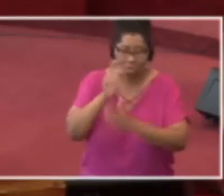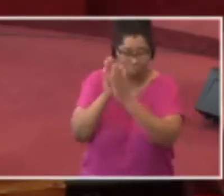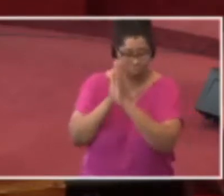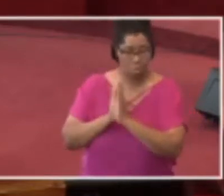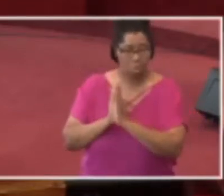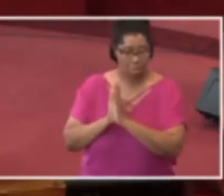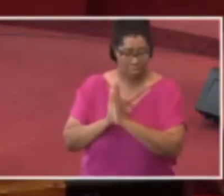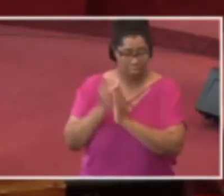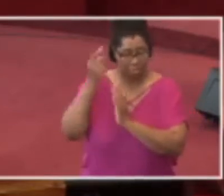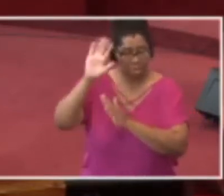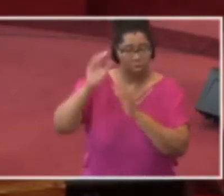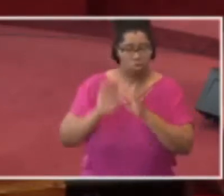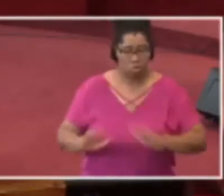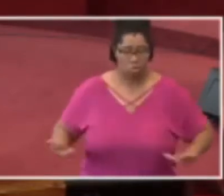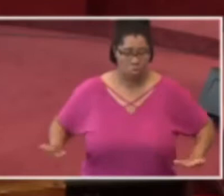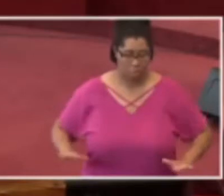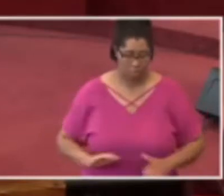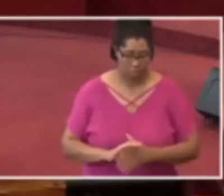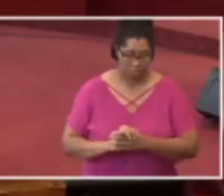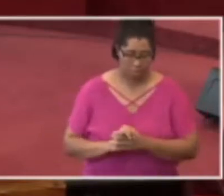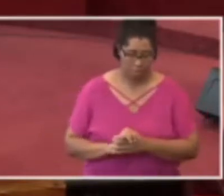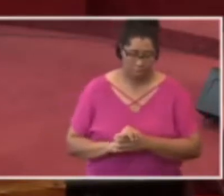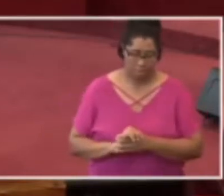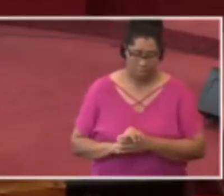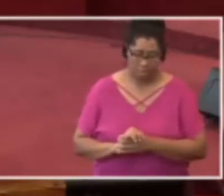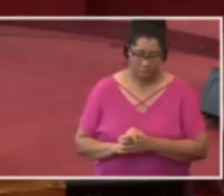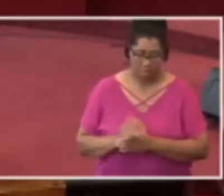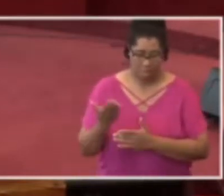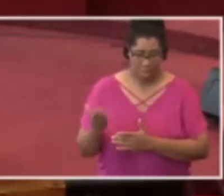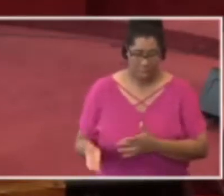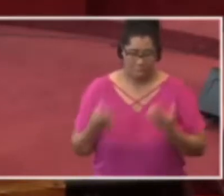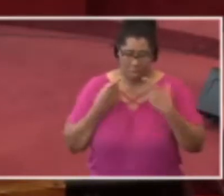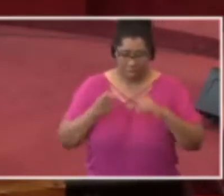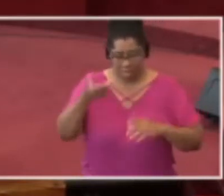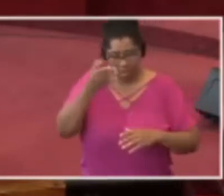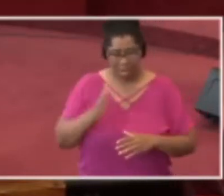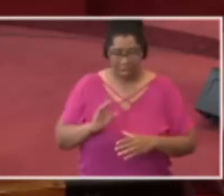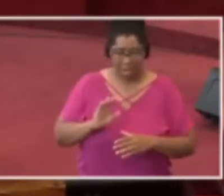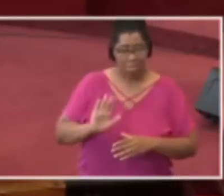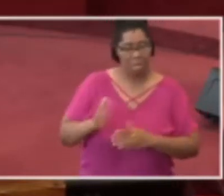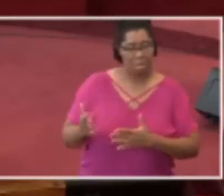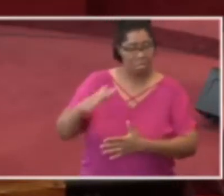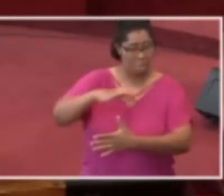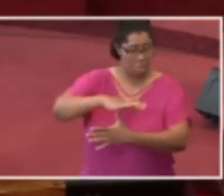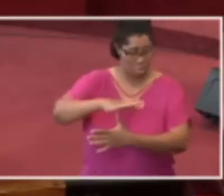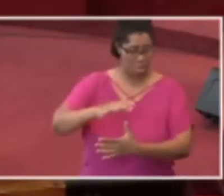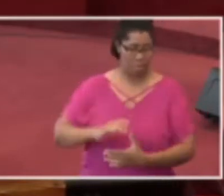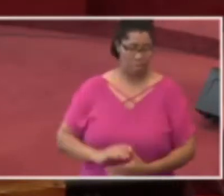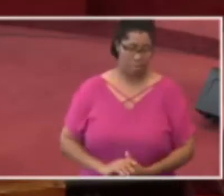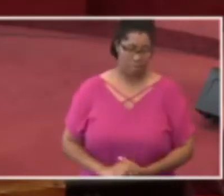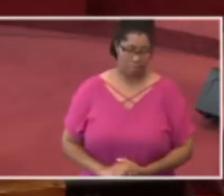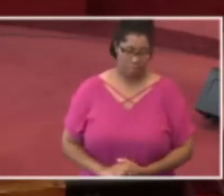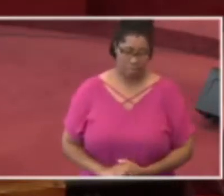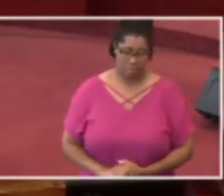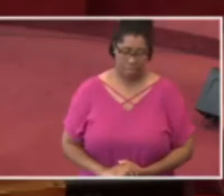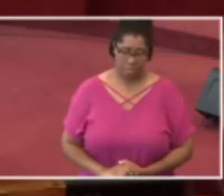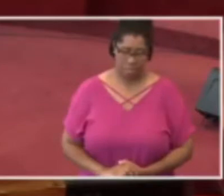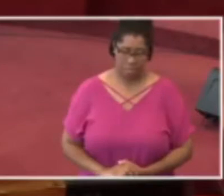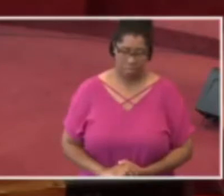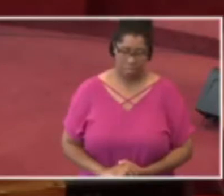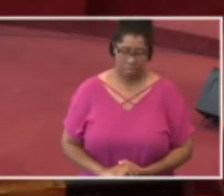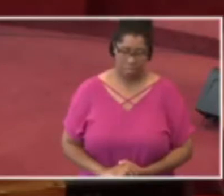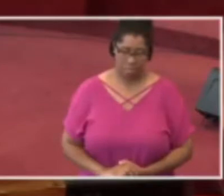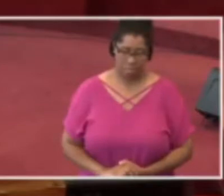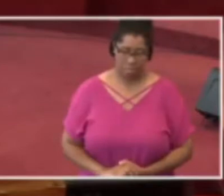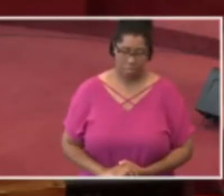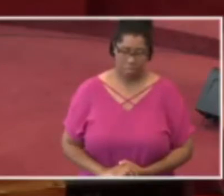children. And King David made it known that God was a priority in his life. Even on his way from time